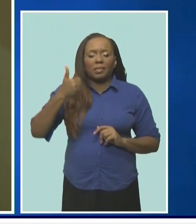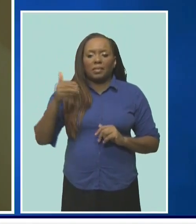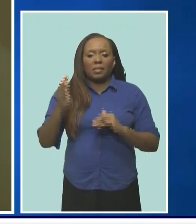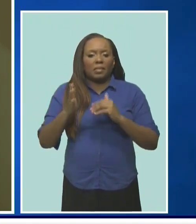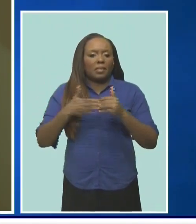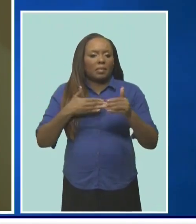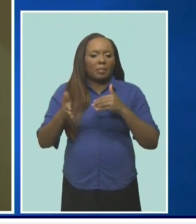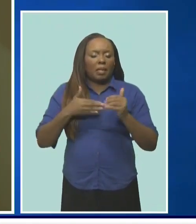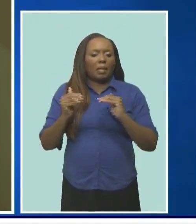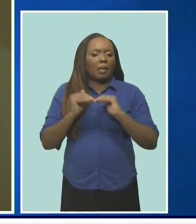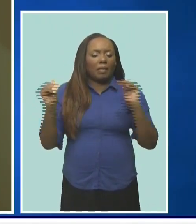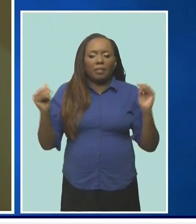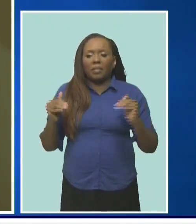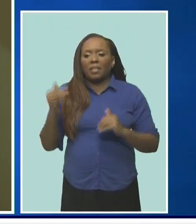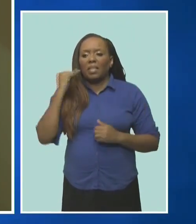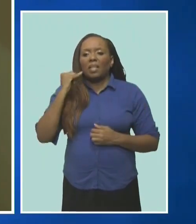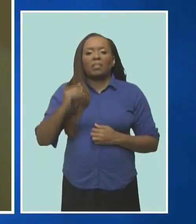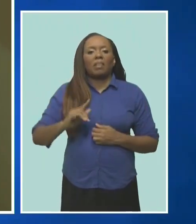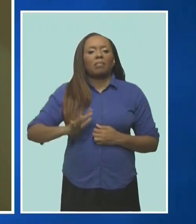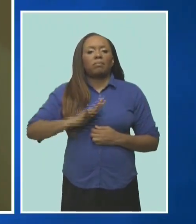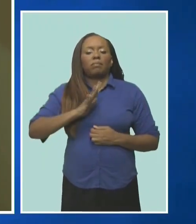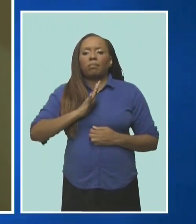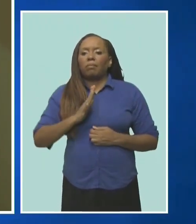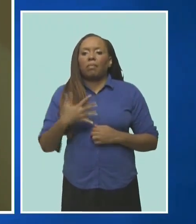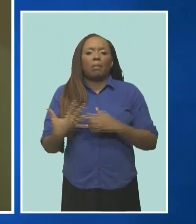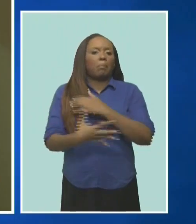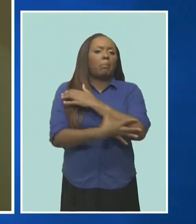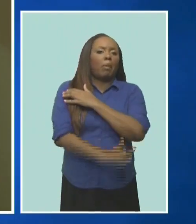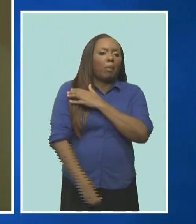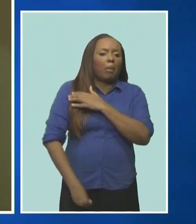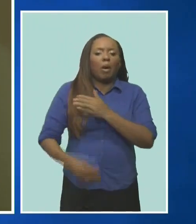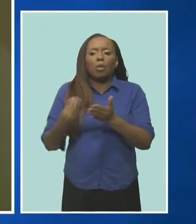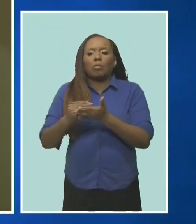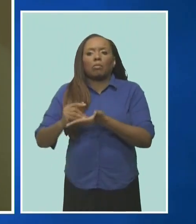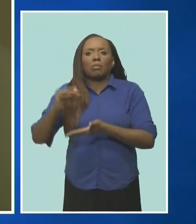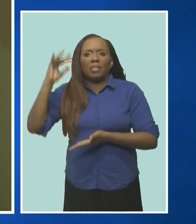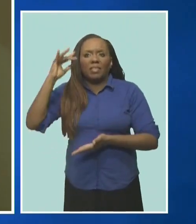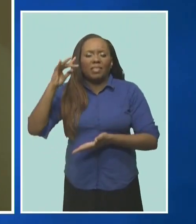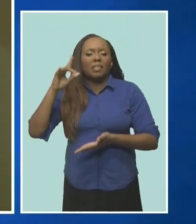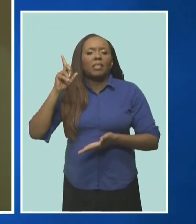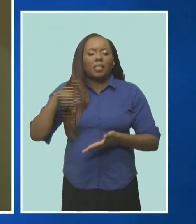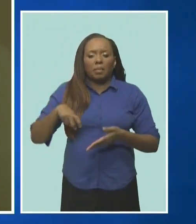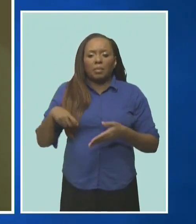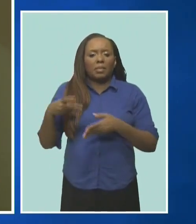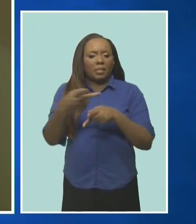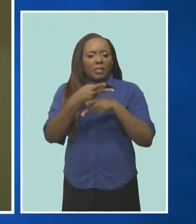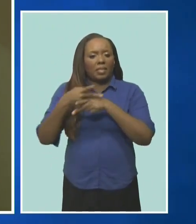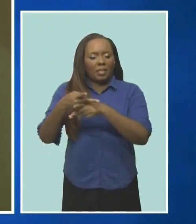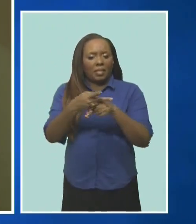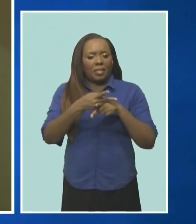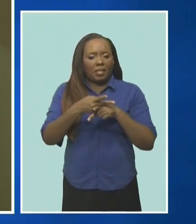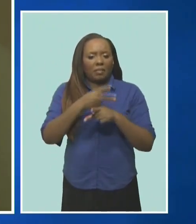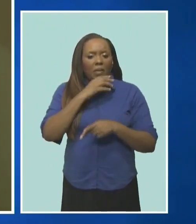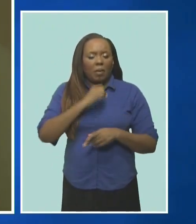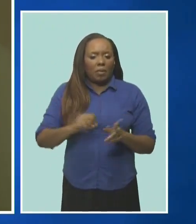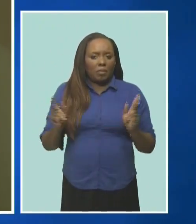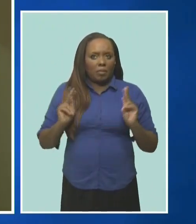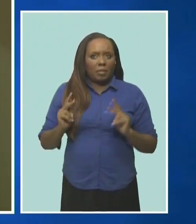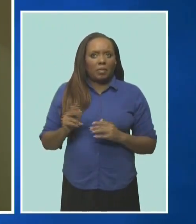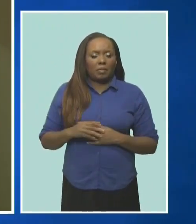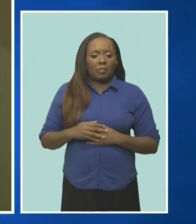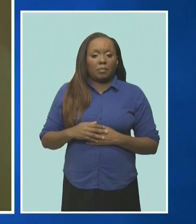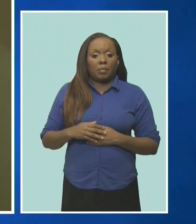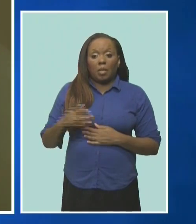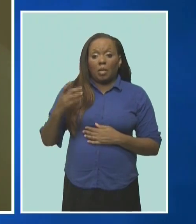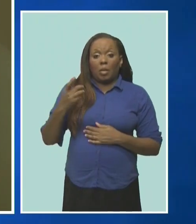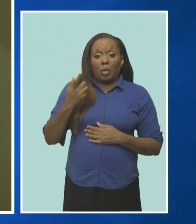at in society, whether they're upper class, middle class, poor. They must look after the seniors. And of course, we grew up with